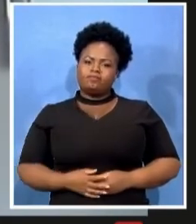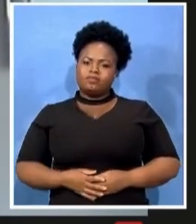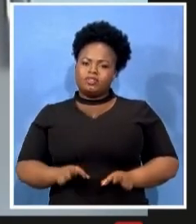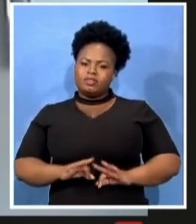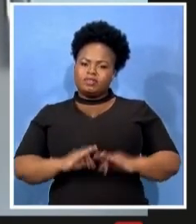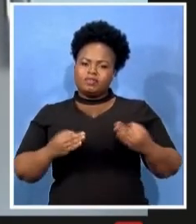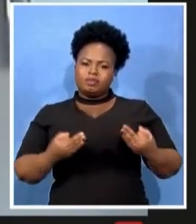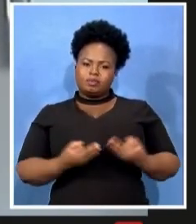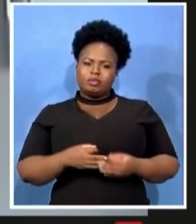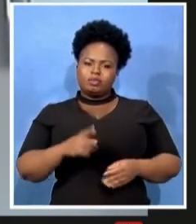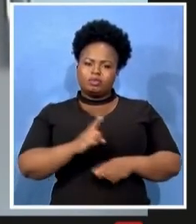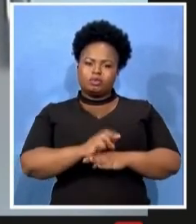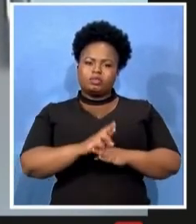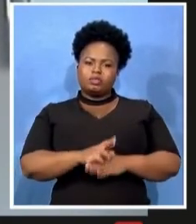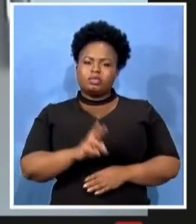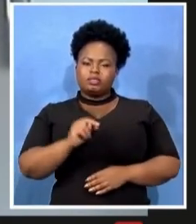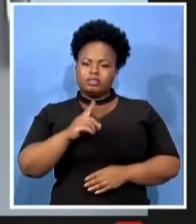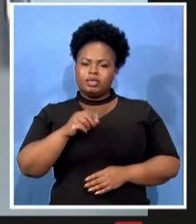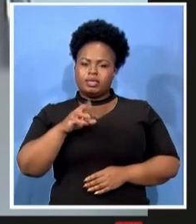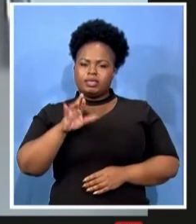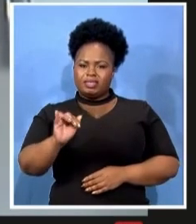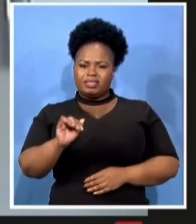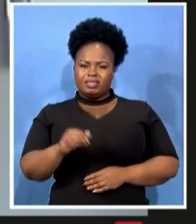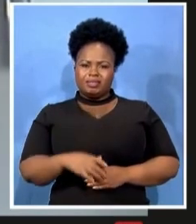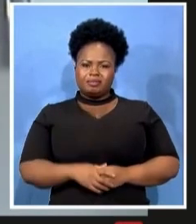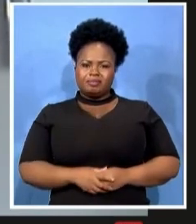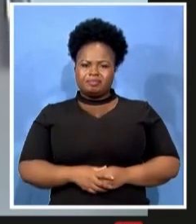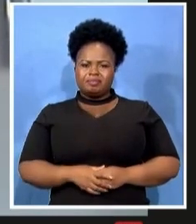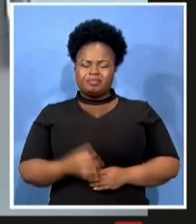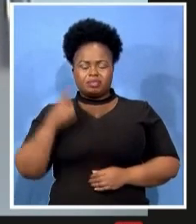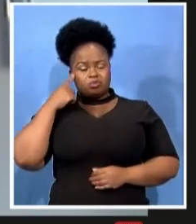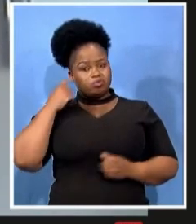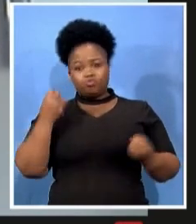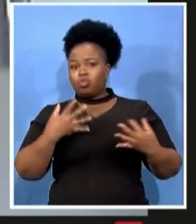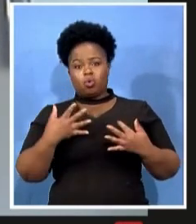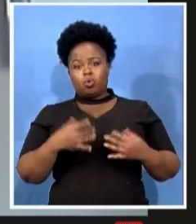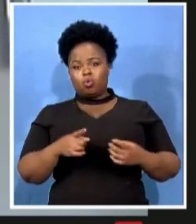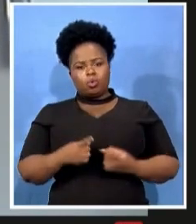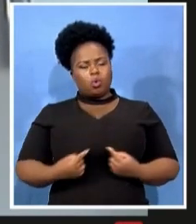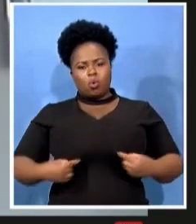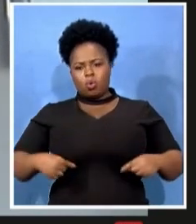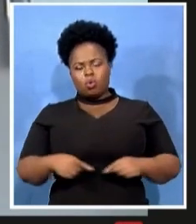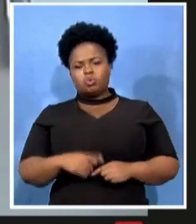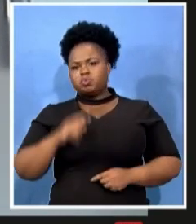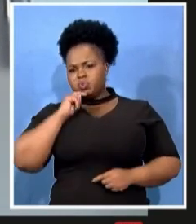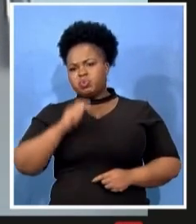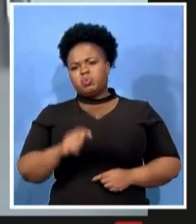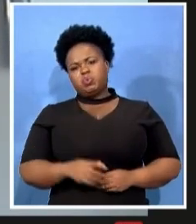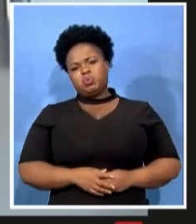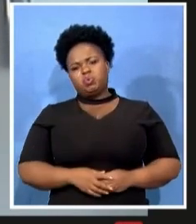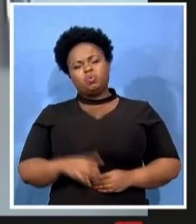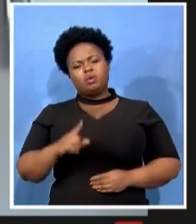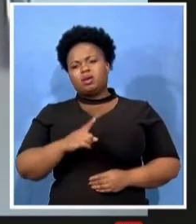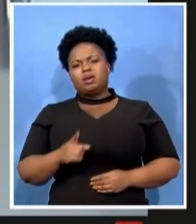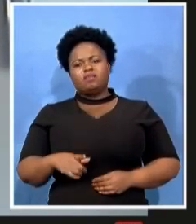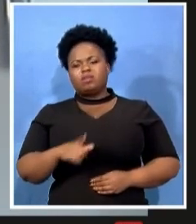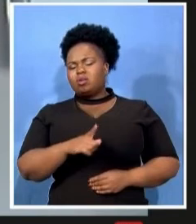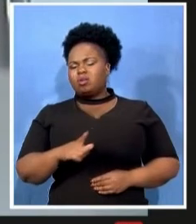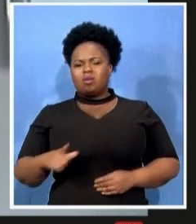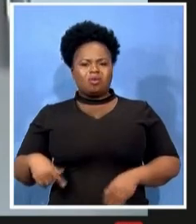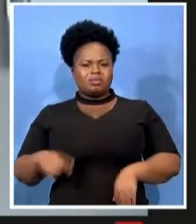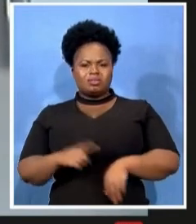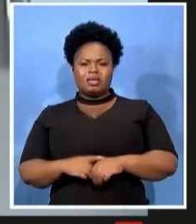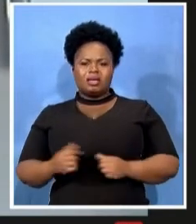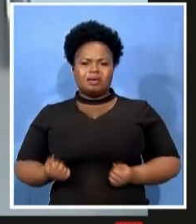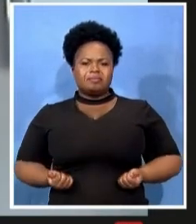I think it was a big shock to all of us. She has been a long time serving member of this portfolio committee. She